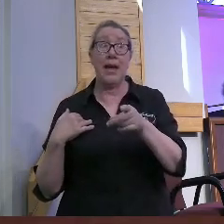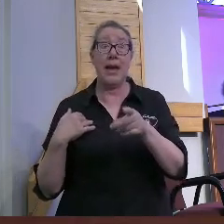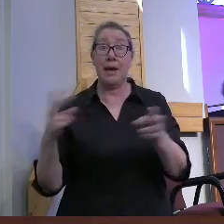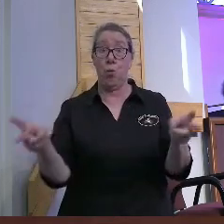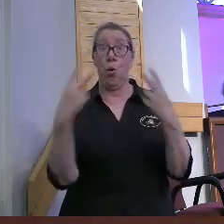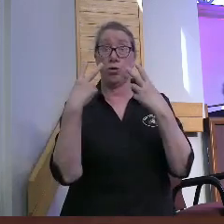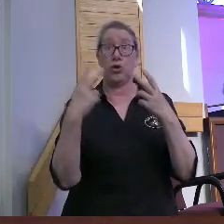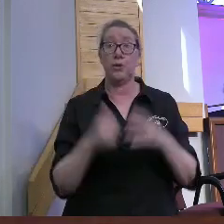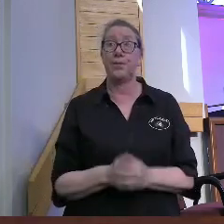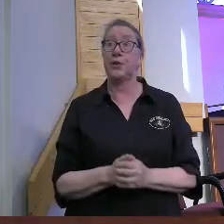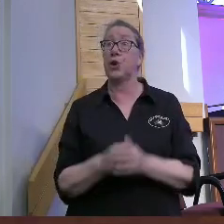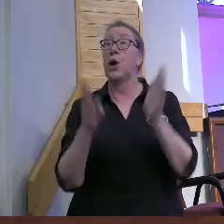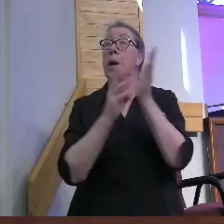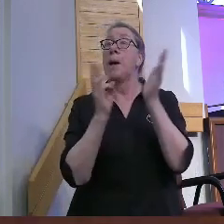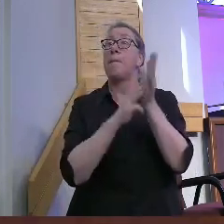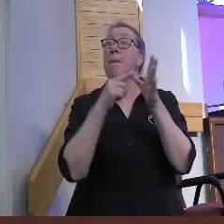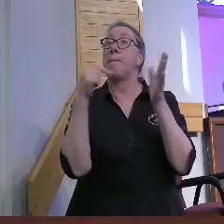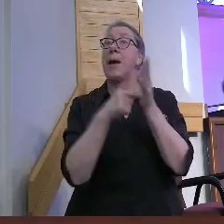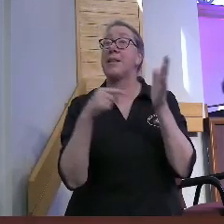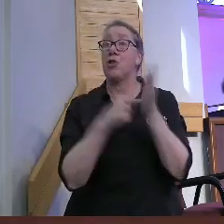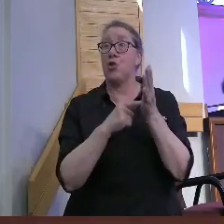6. Matthew chapter 6, verse